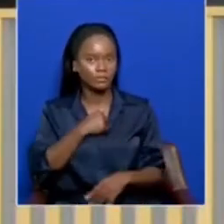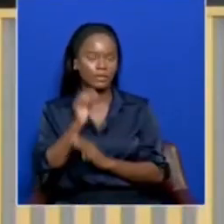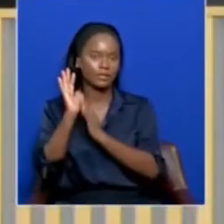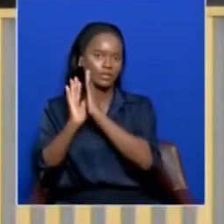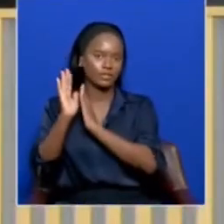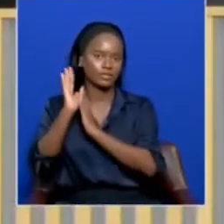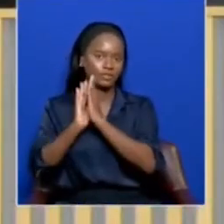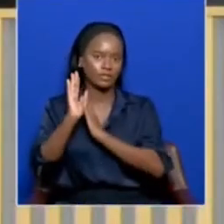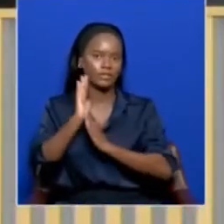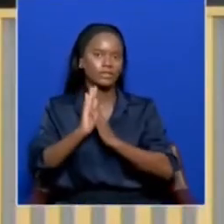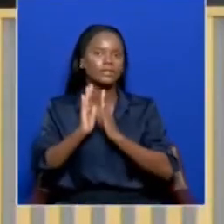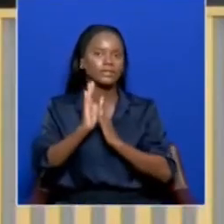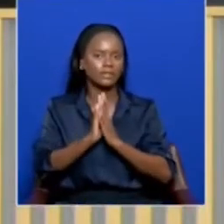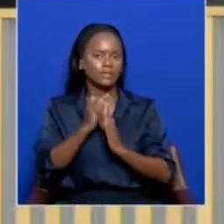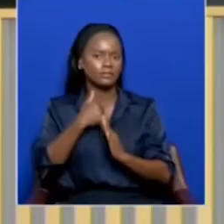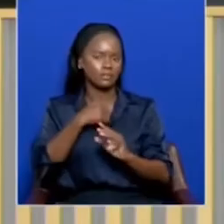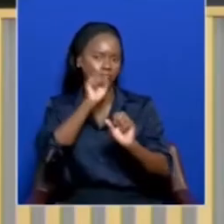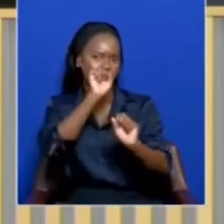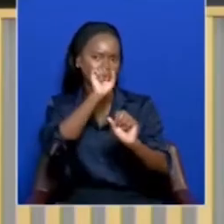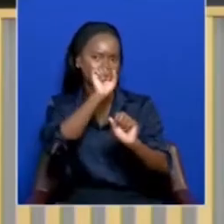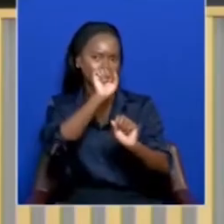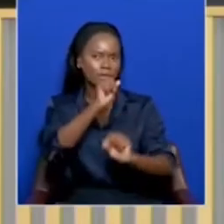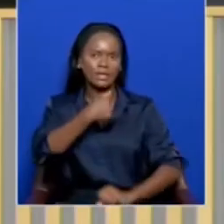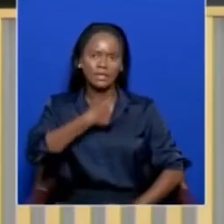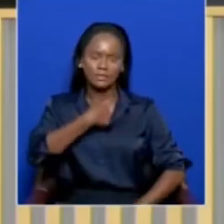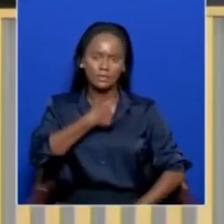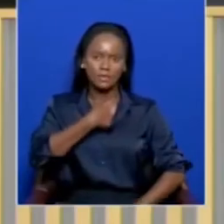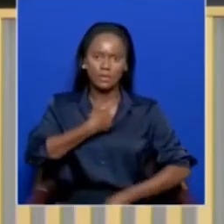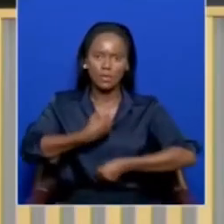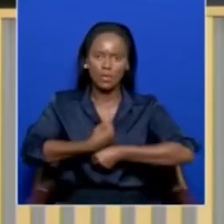I am a seasoned undercover operative.